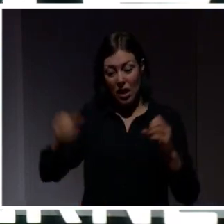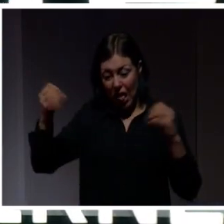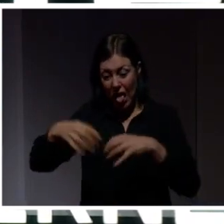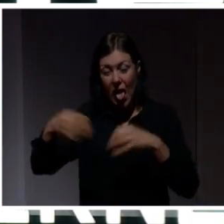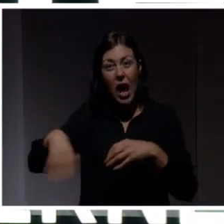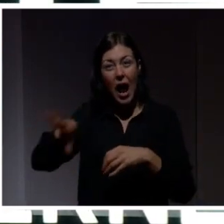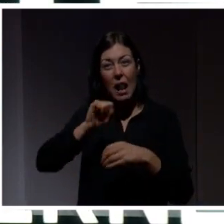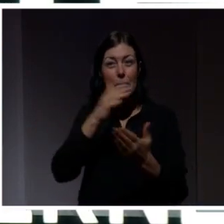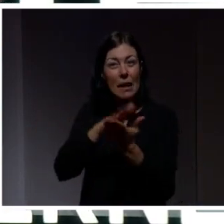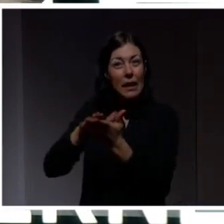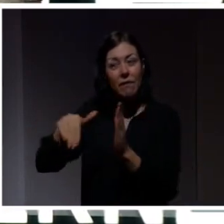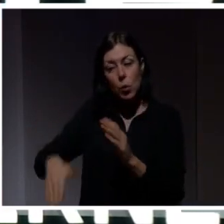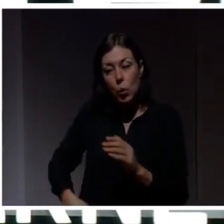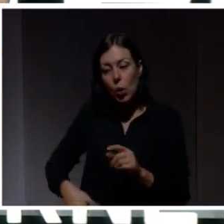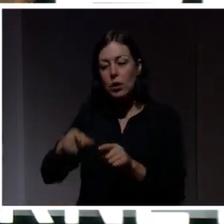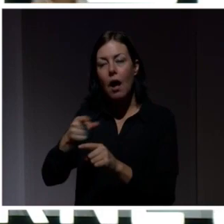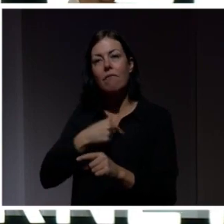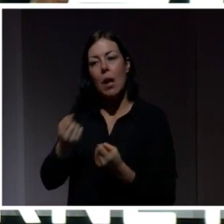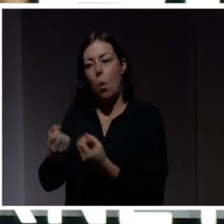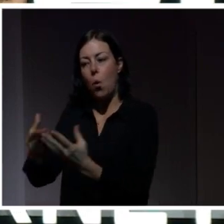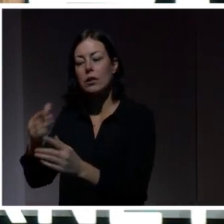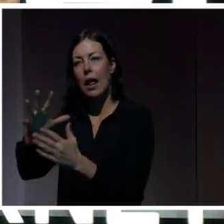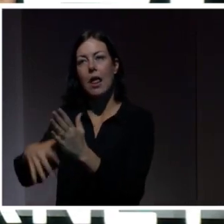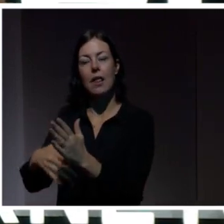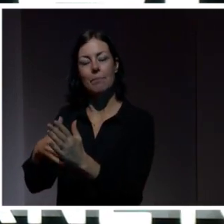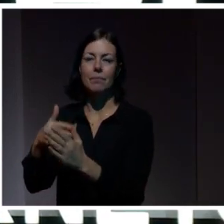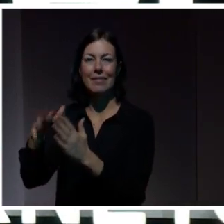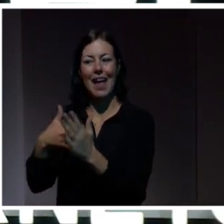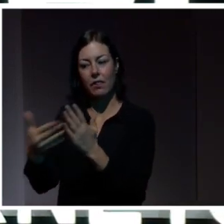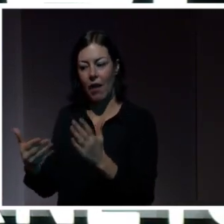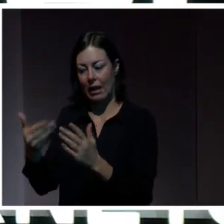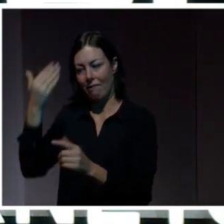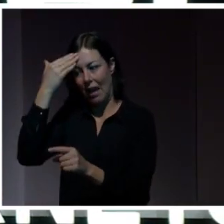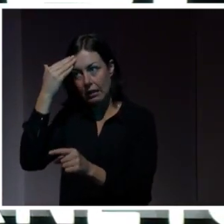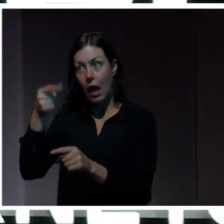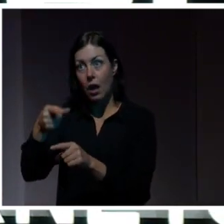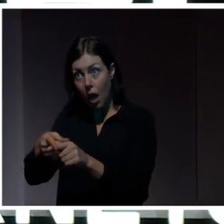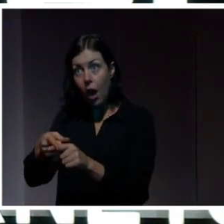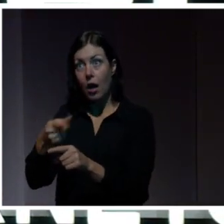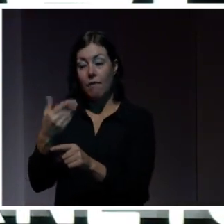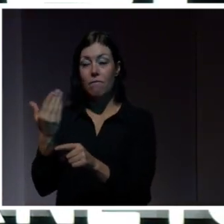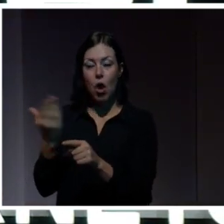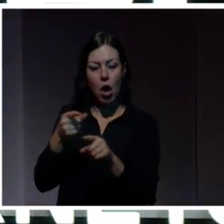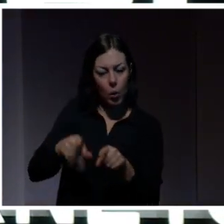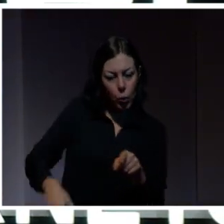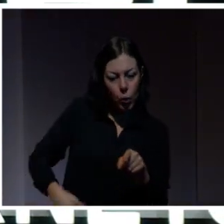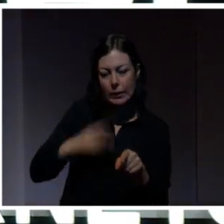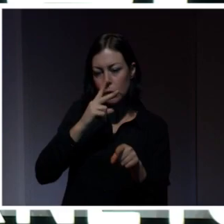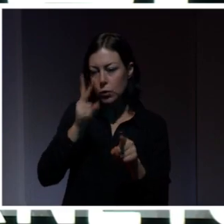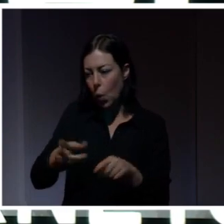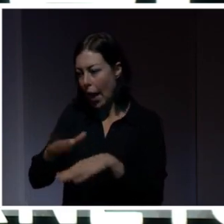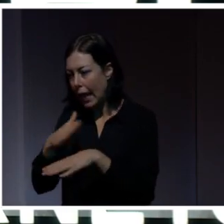let the neural network know, well, that has a picture of a dog, that has a picture of a cat, and then the neural network should figure out, well, what were the important